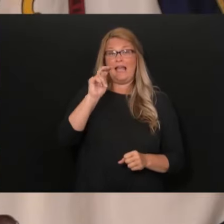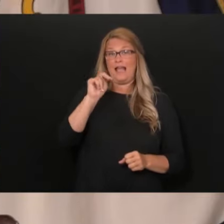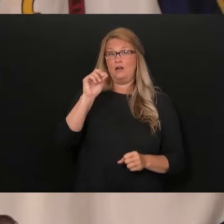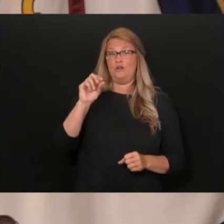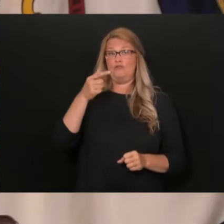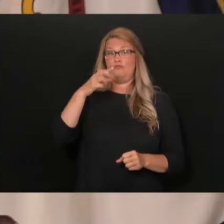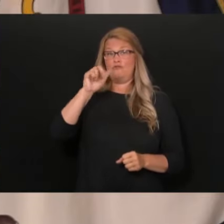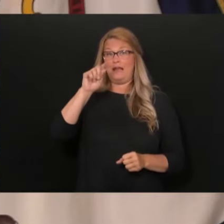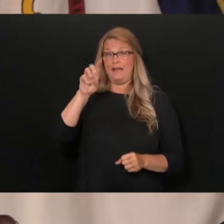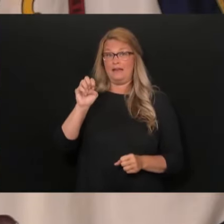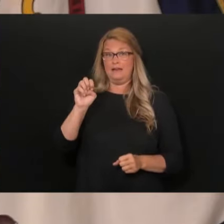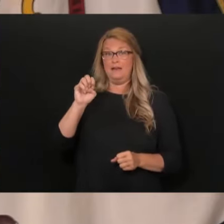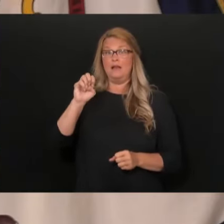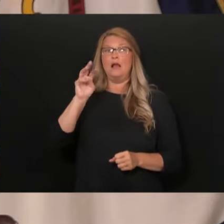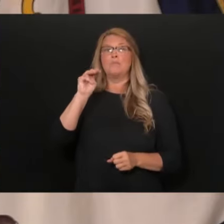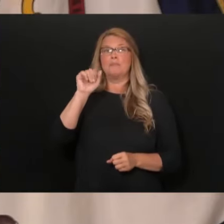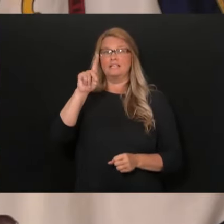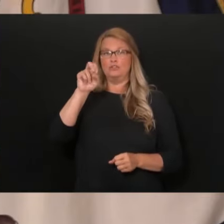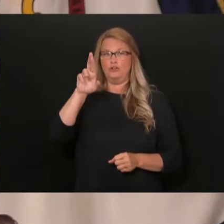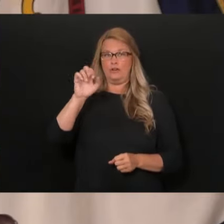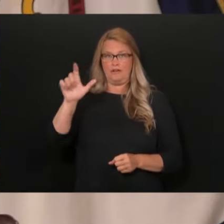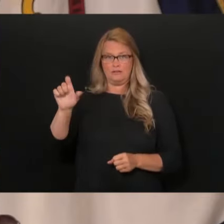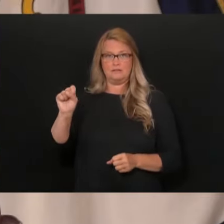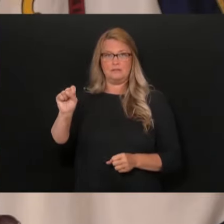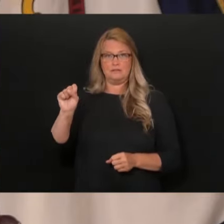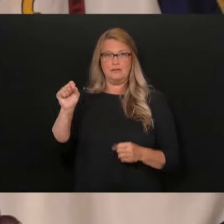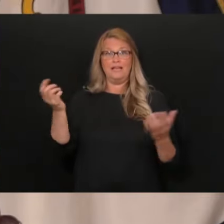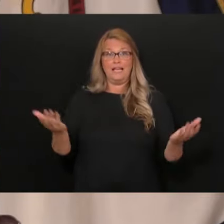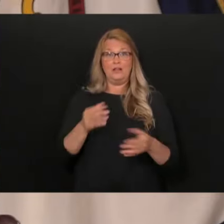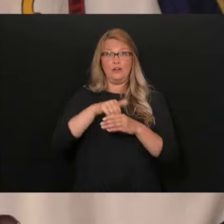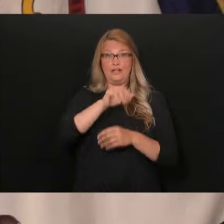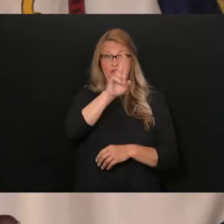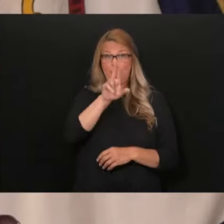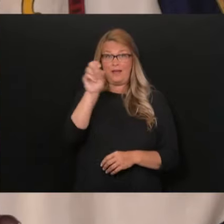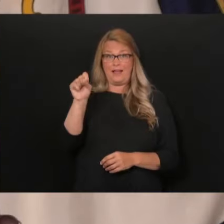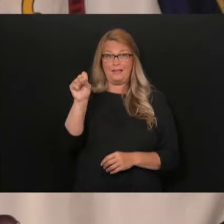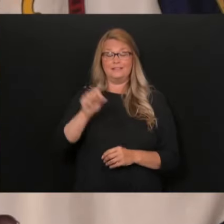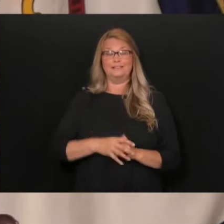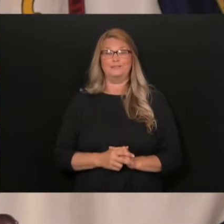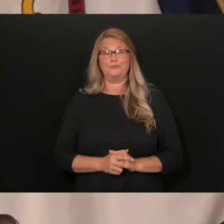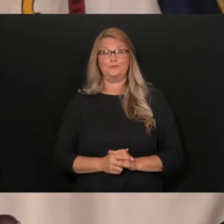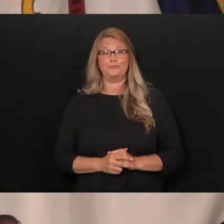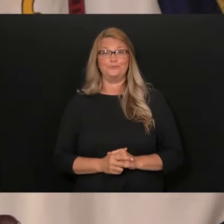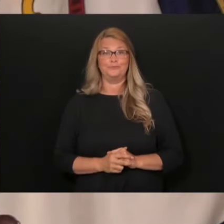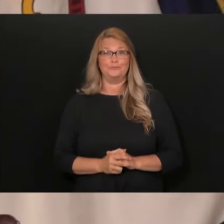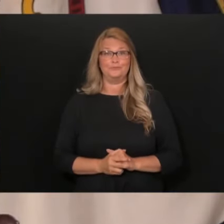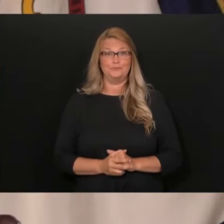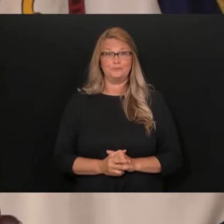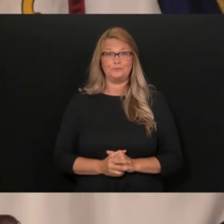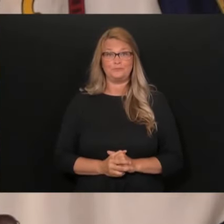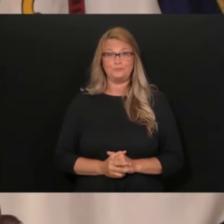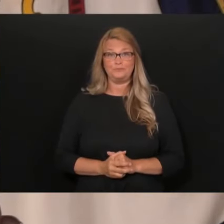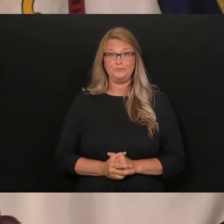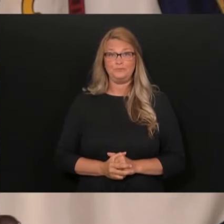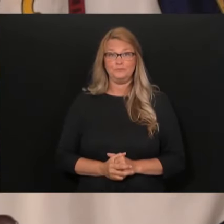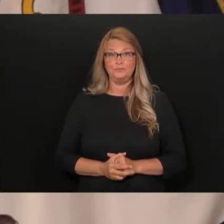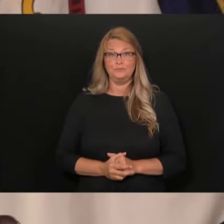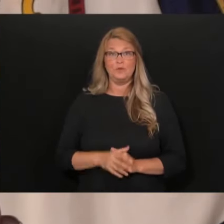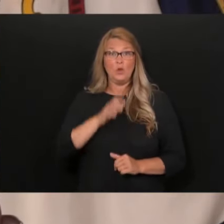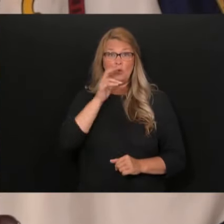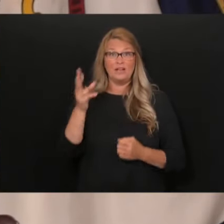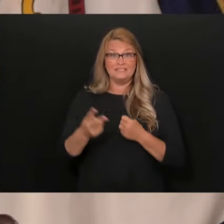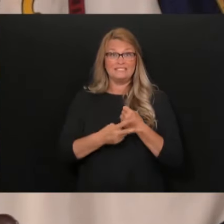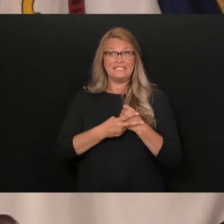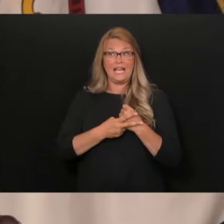materials based in the United States. Now, the bottom line of the whole this thing, the way I see it, is just this. We're going to save